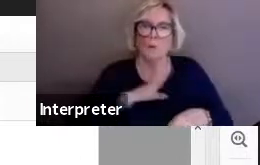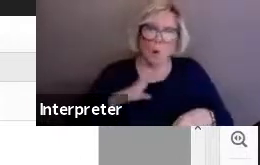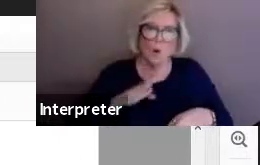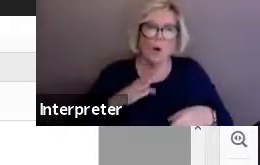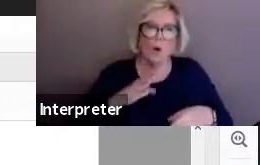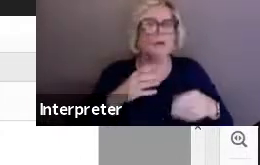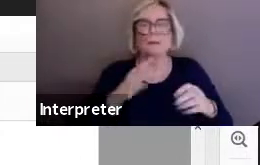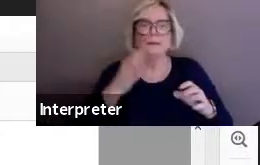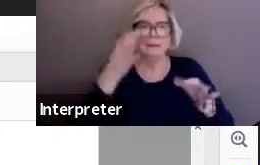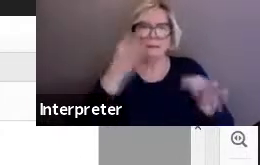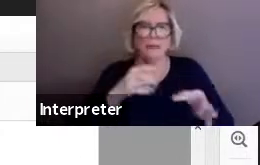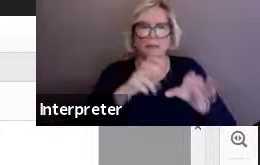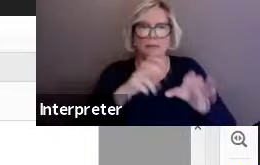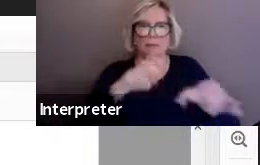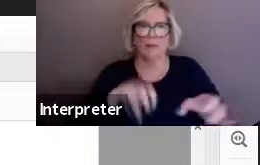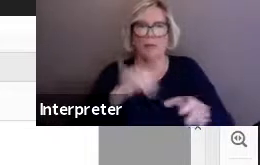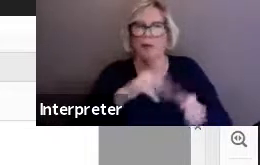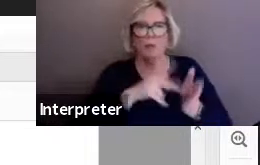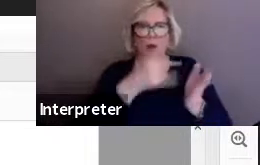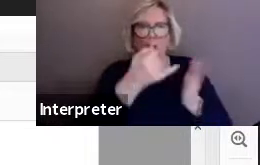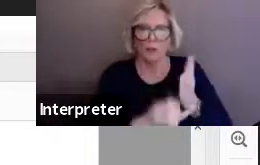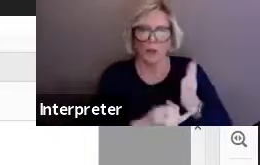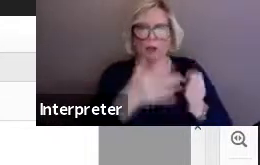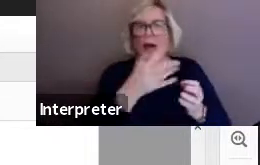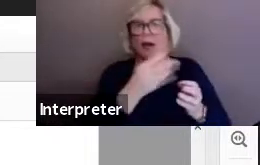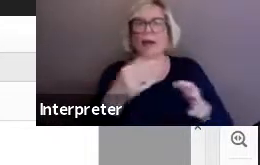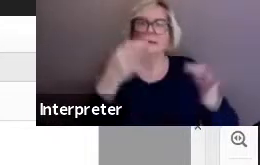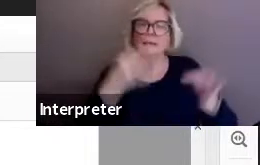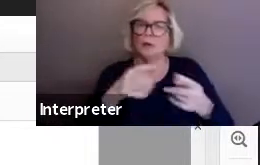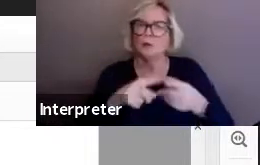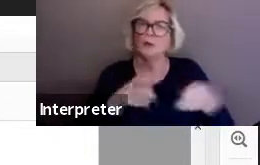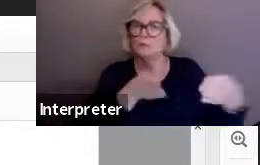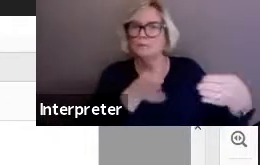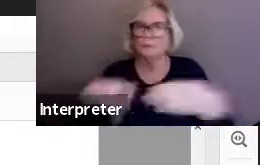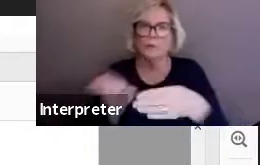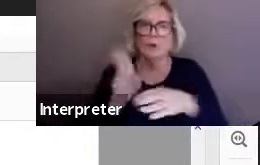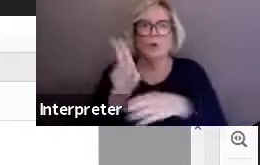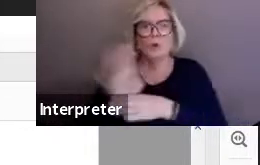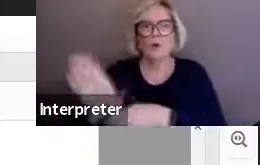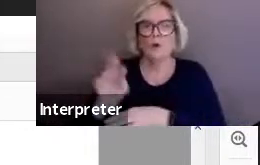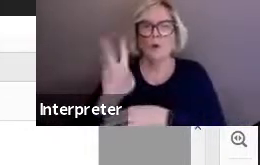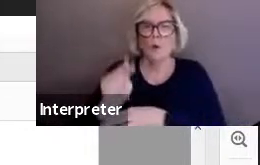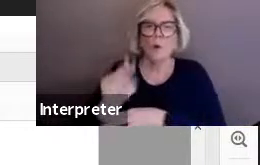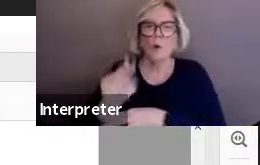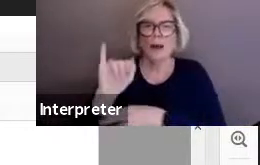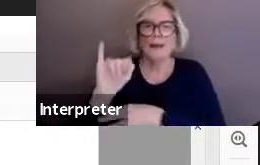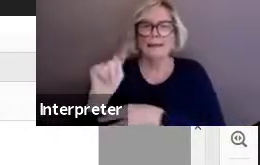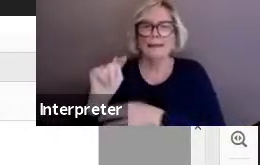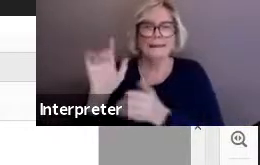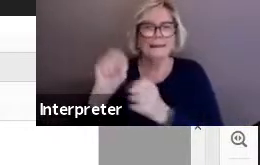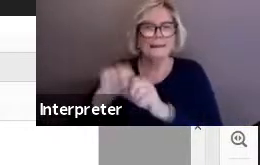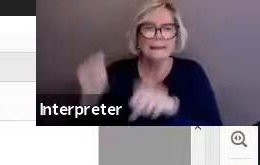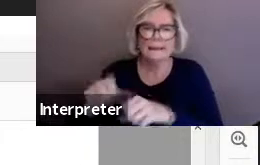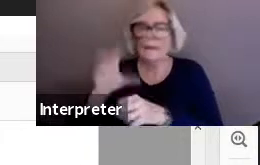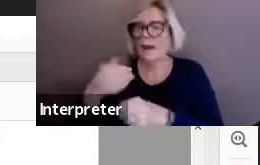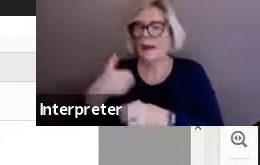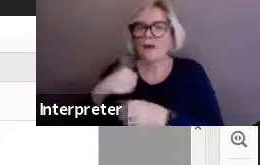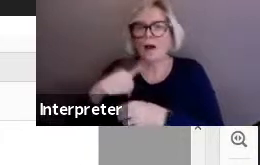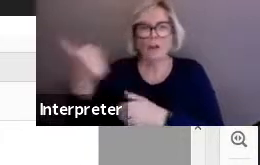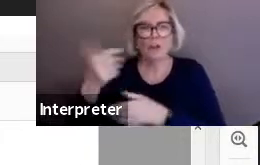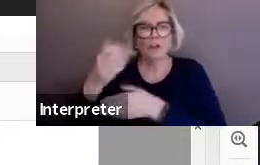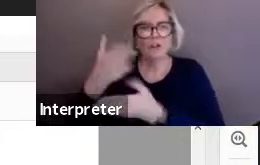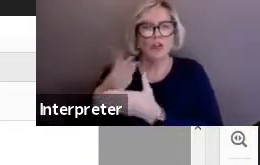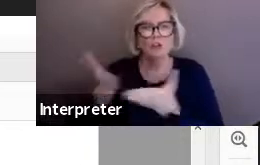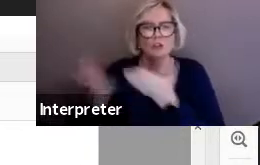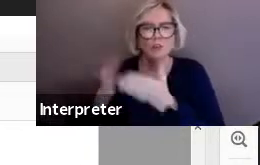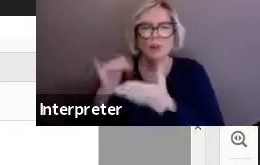opted out of the project or elected to go and use their own individual IT system and not some sort of shared service that could be used